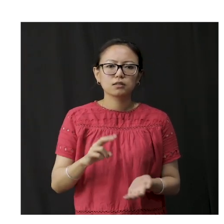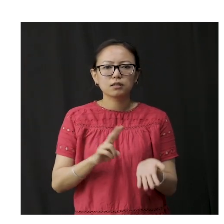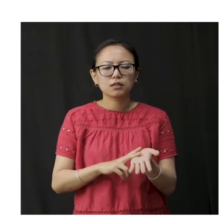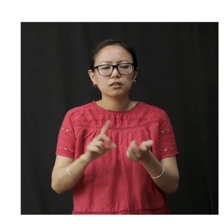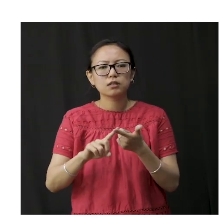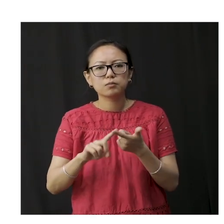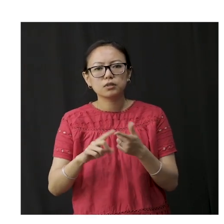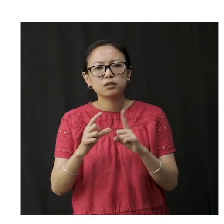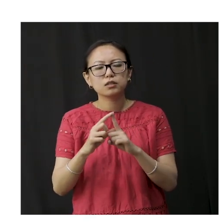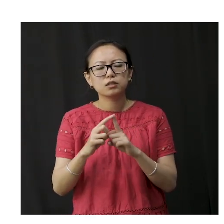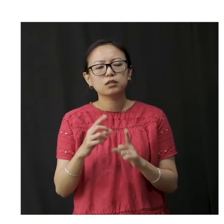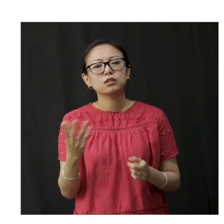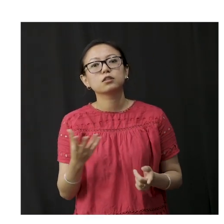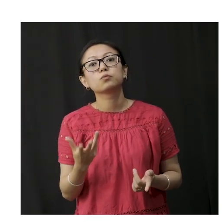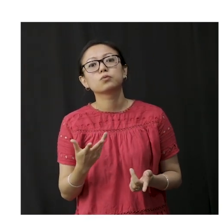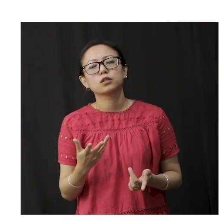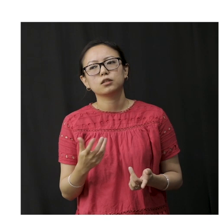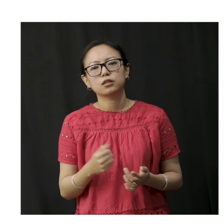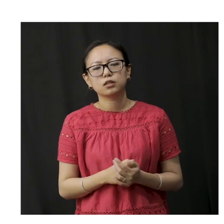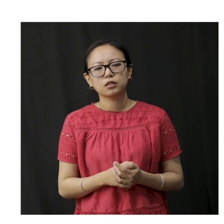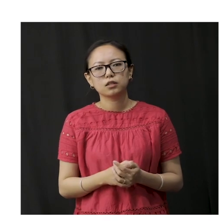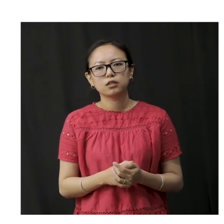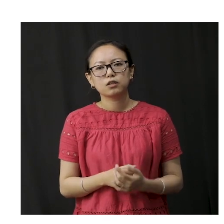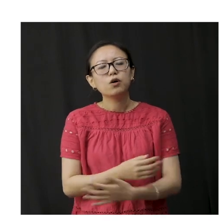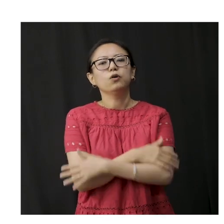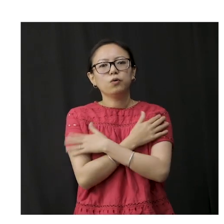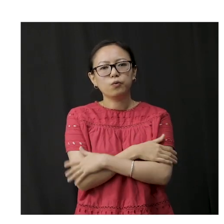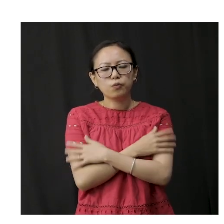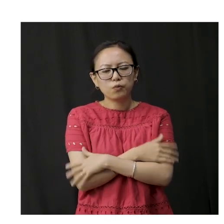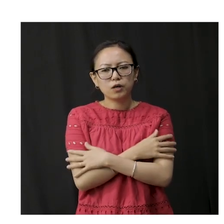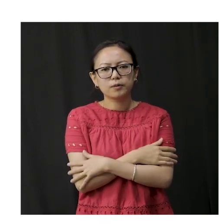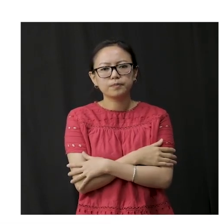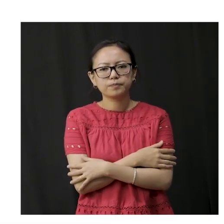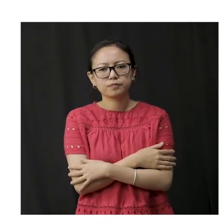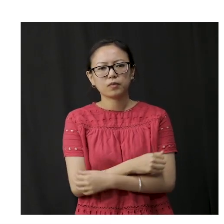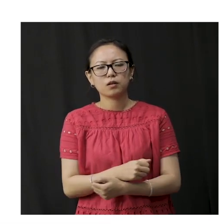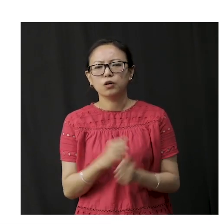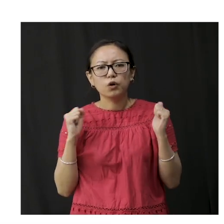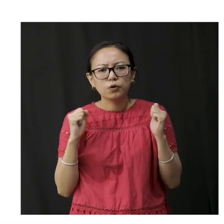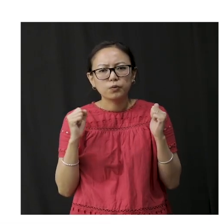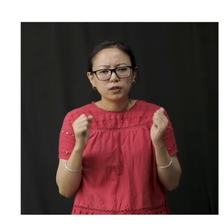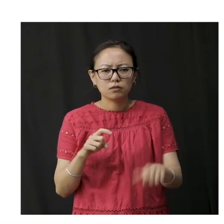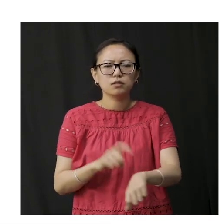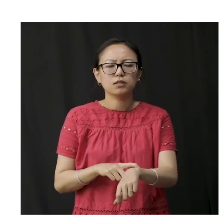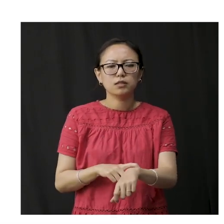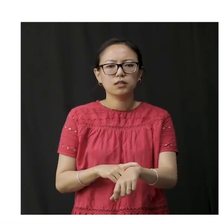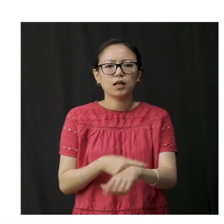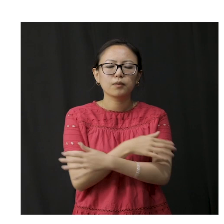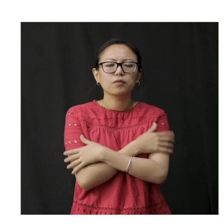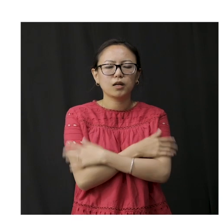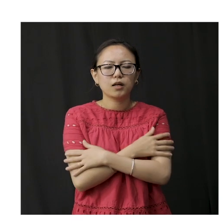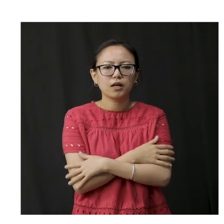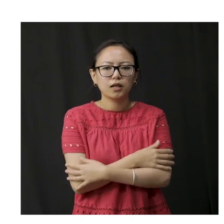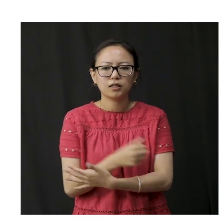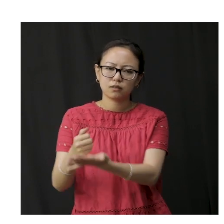keep ourselves warm during the winter, and we also need the moon in order to give us light